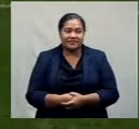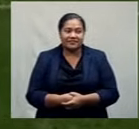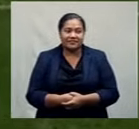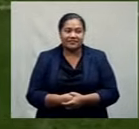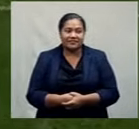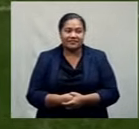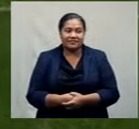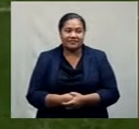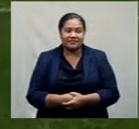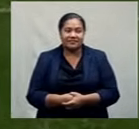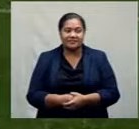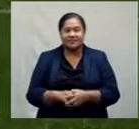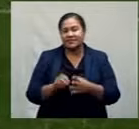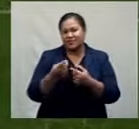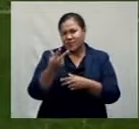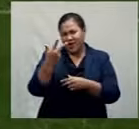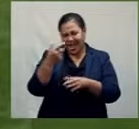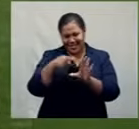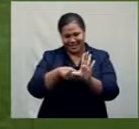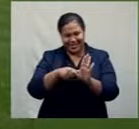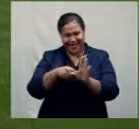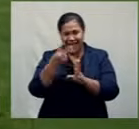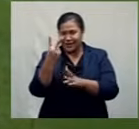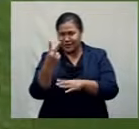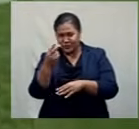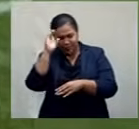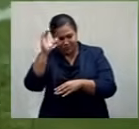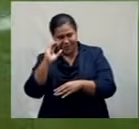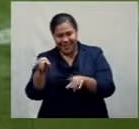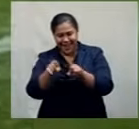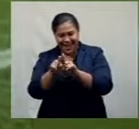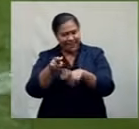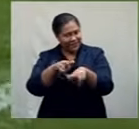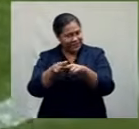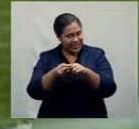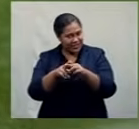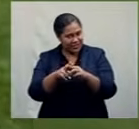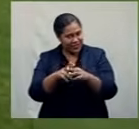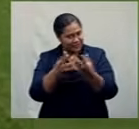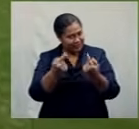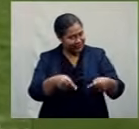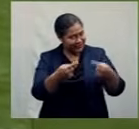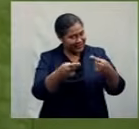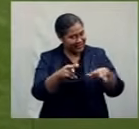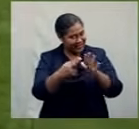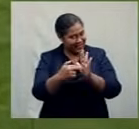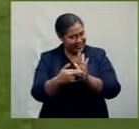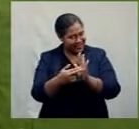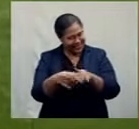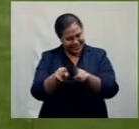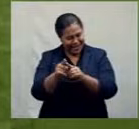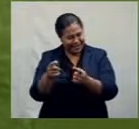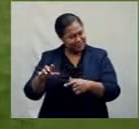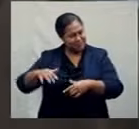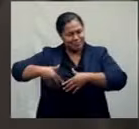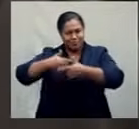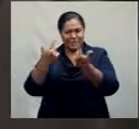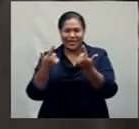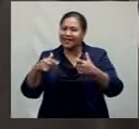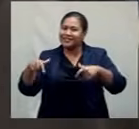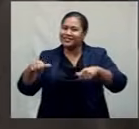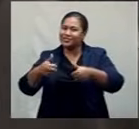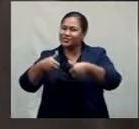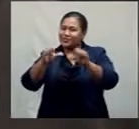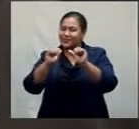For a Tier 2 nation like Fiji, taking on New Zealand is a milestone achievement in itself. We're a Tier 2